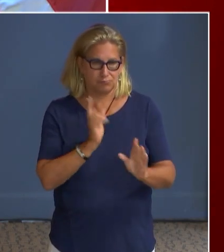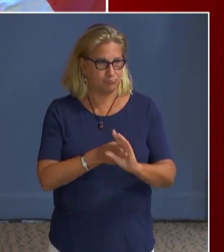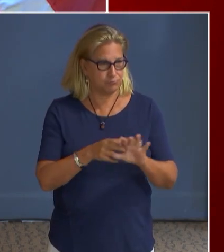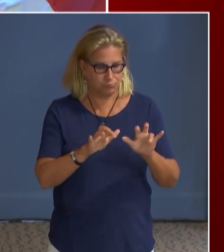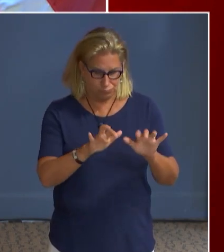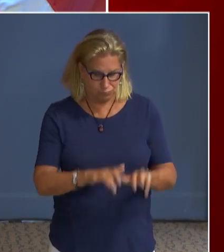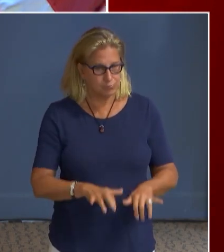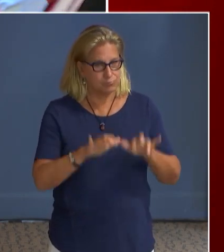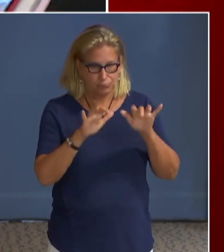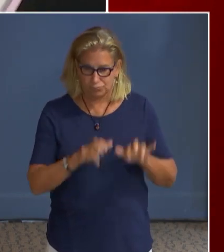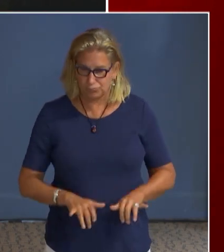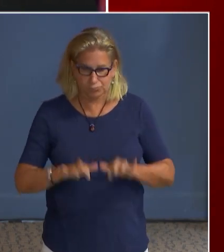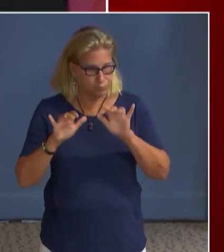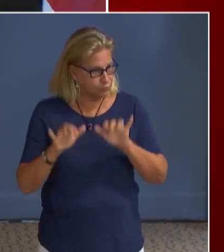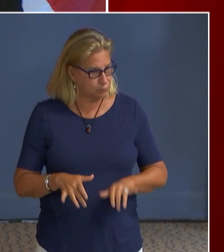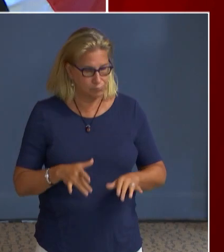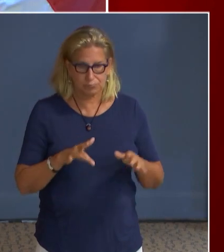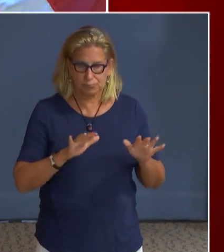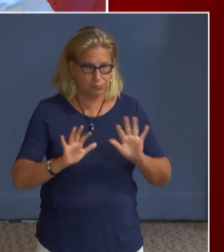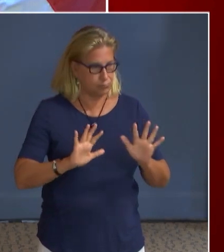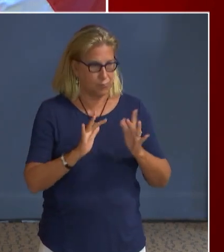Thank you.